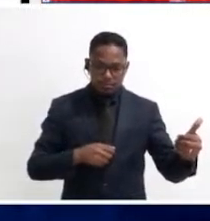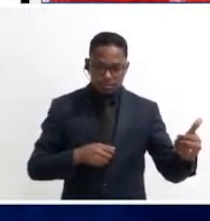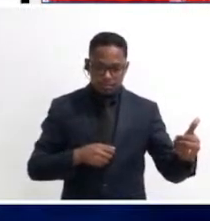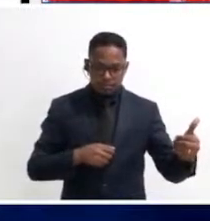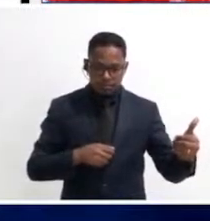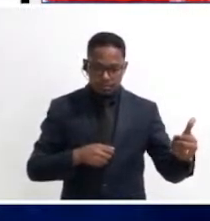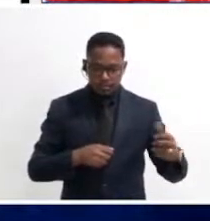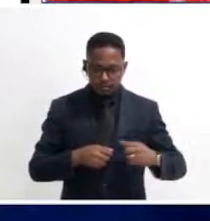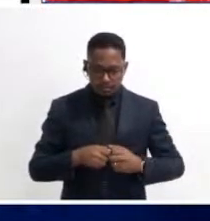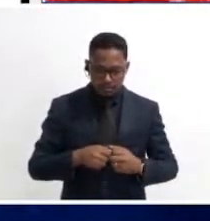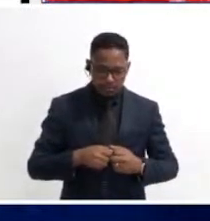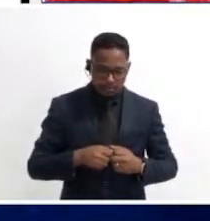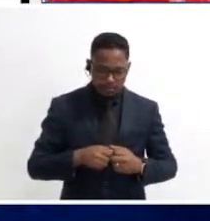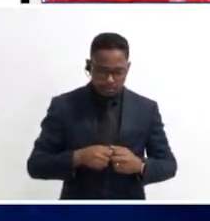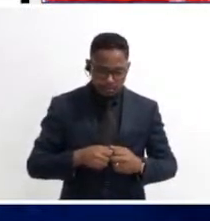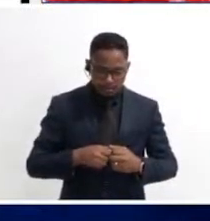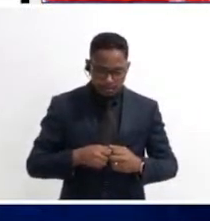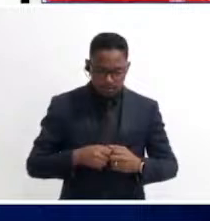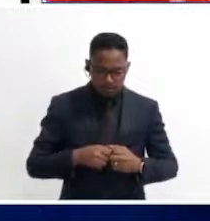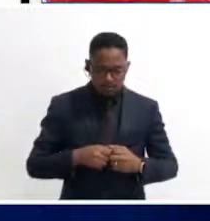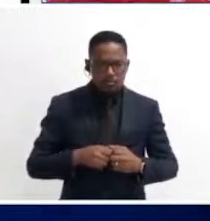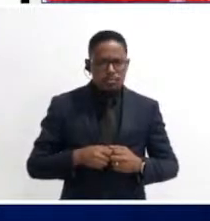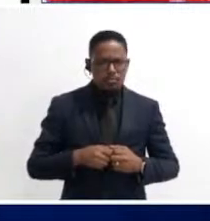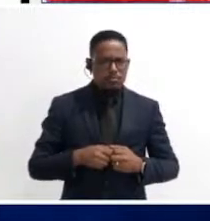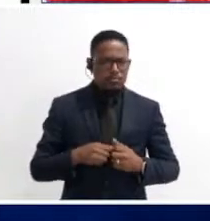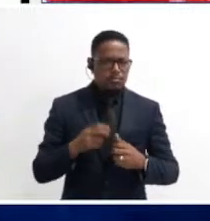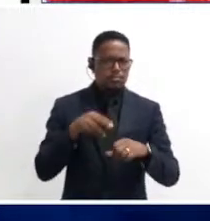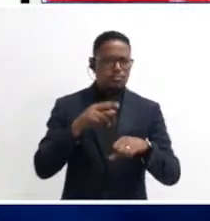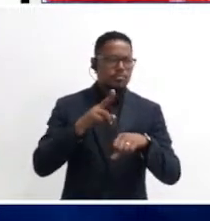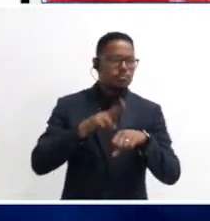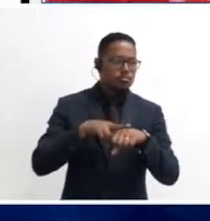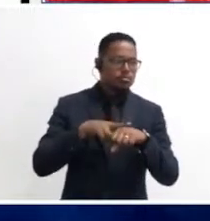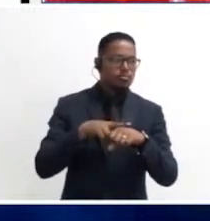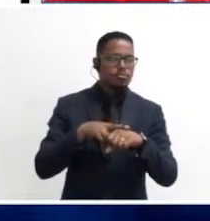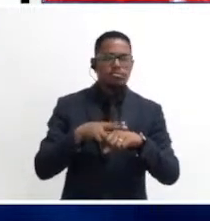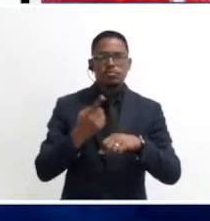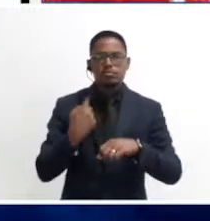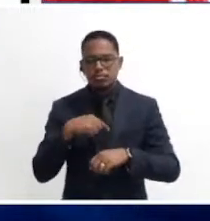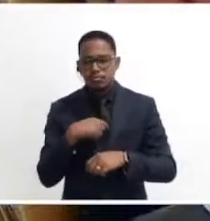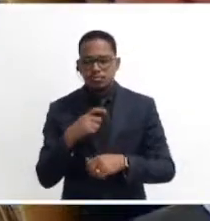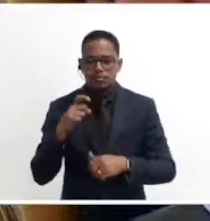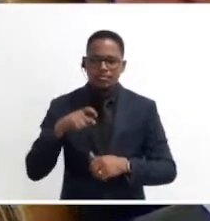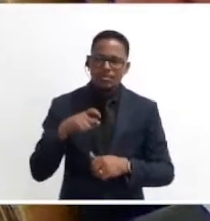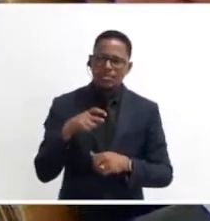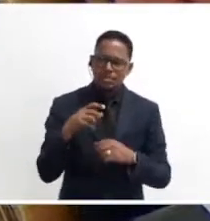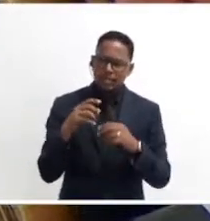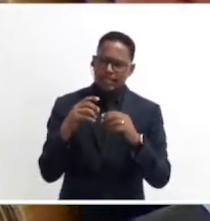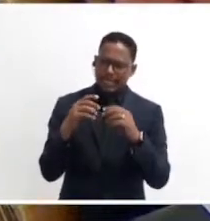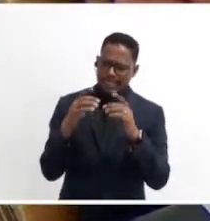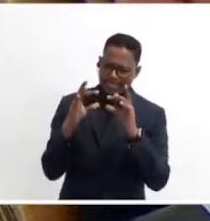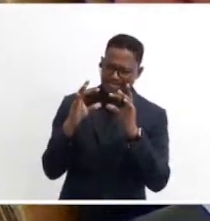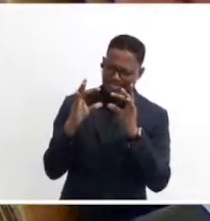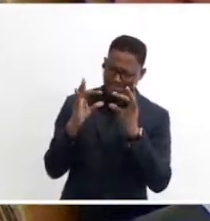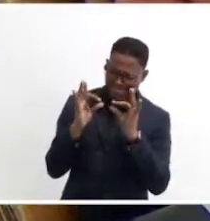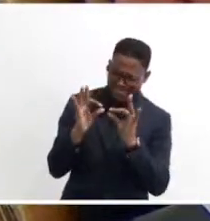And ideally, you would like that saw street to be as narrow as possible because then you get higher utilization of the